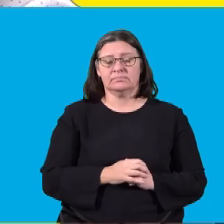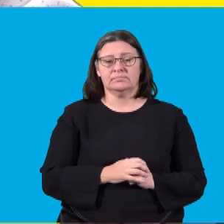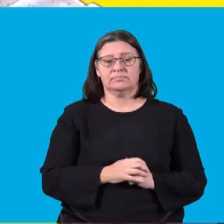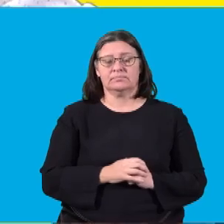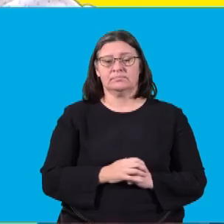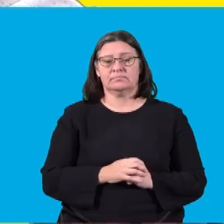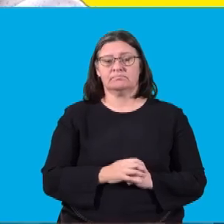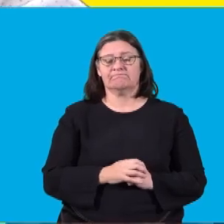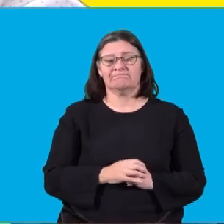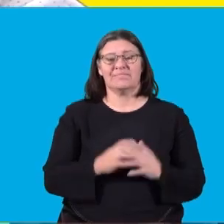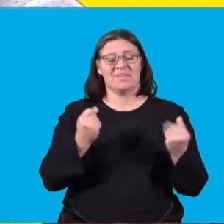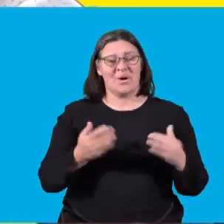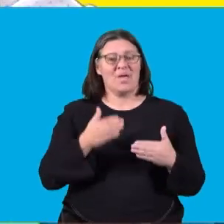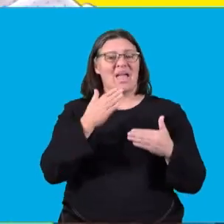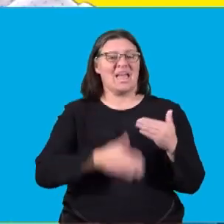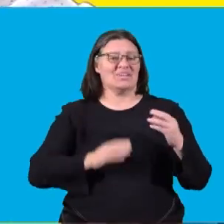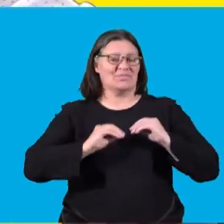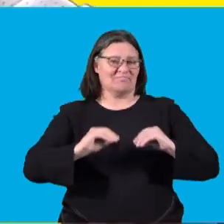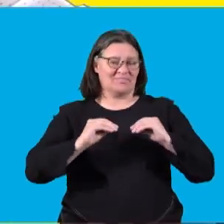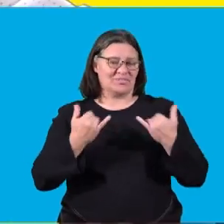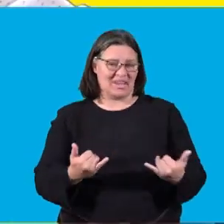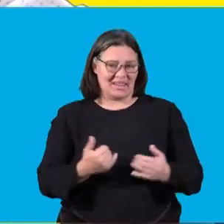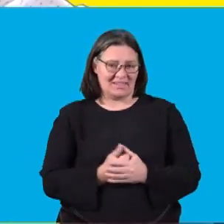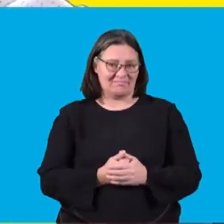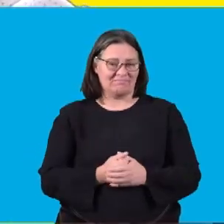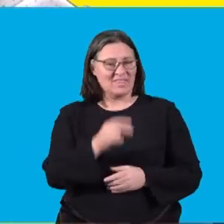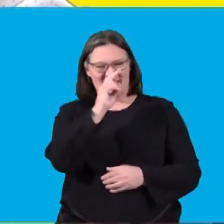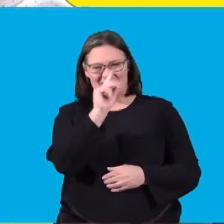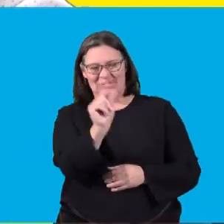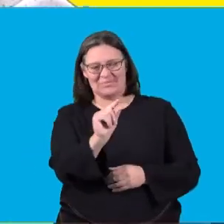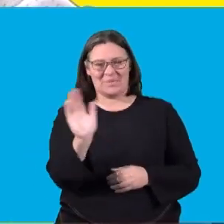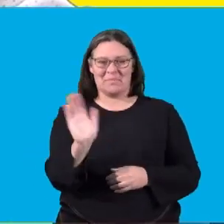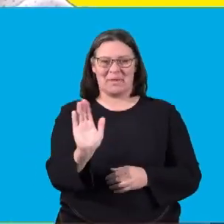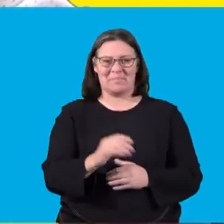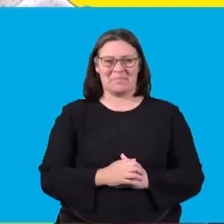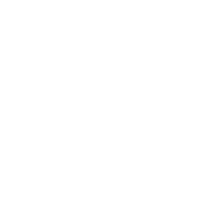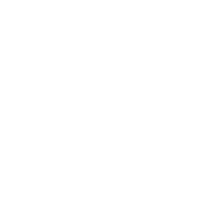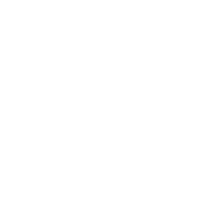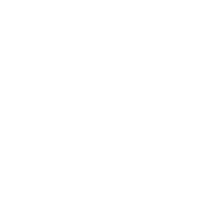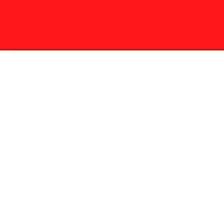We have come to the end of today's lesson, and I hope to see you soon. Goodbye.